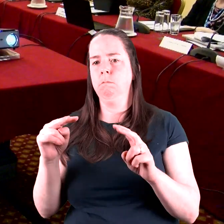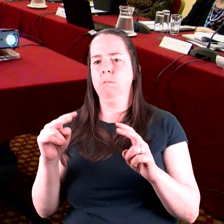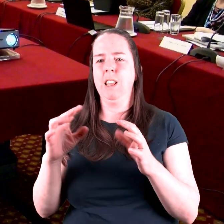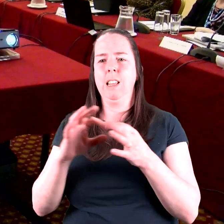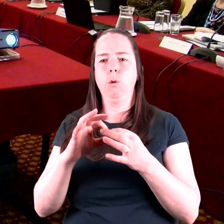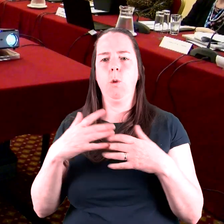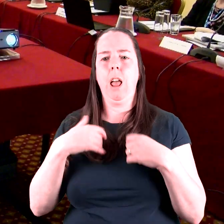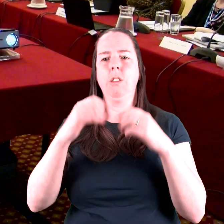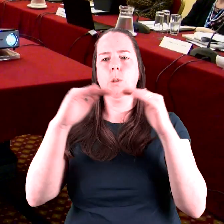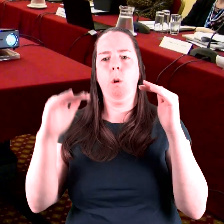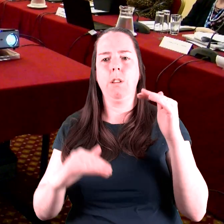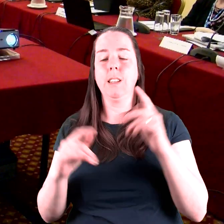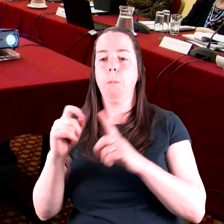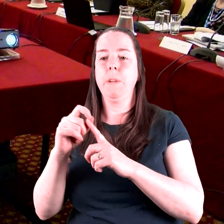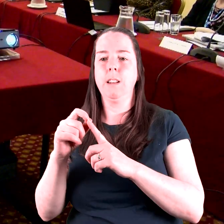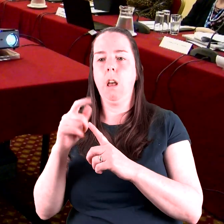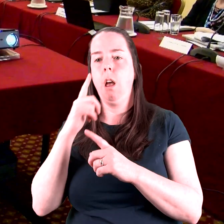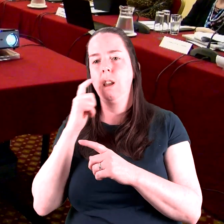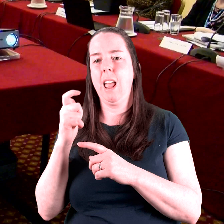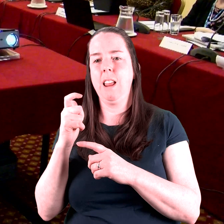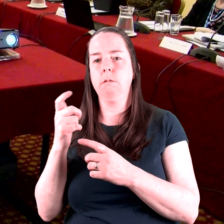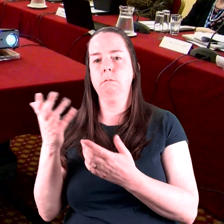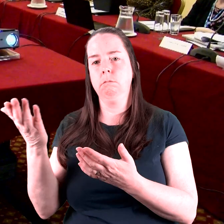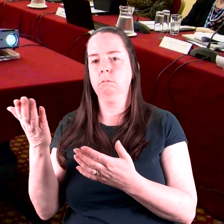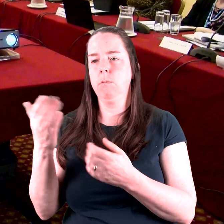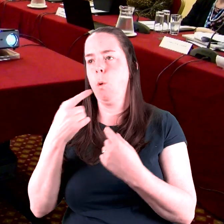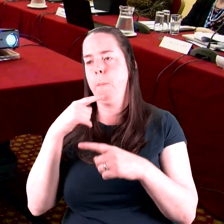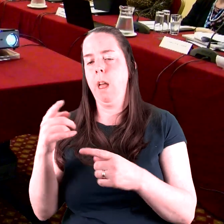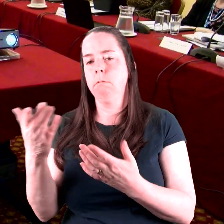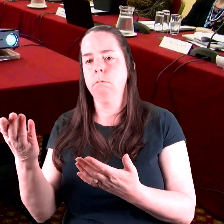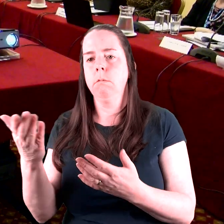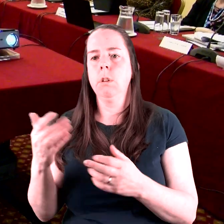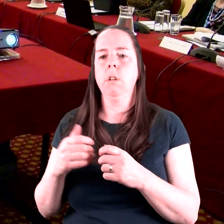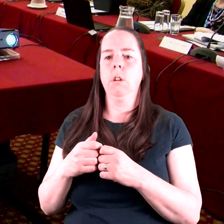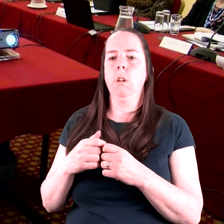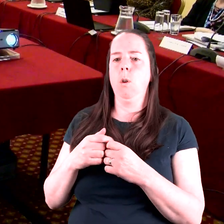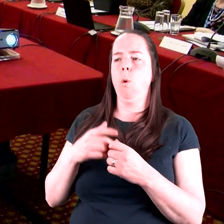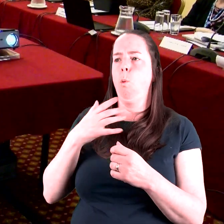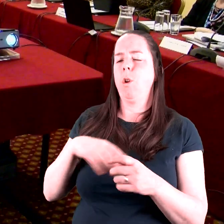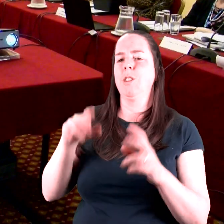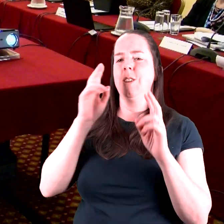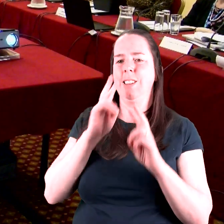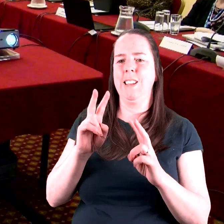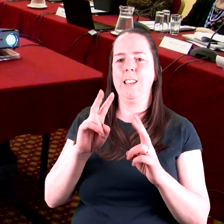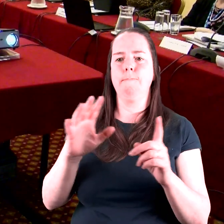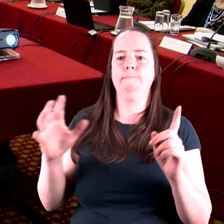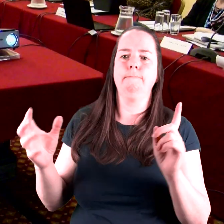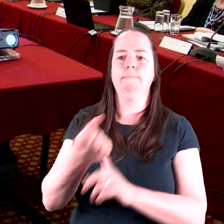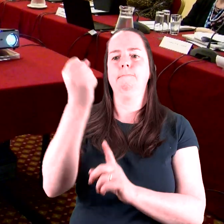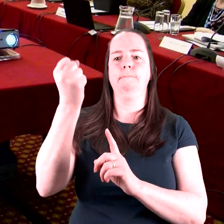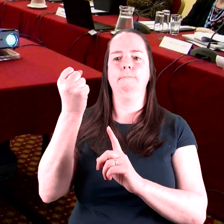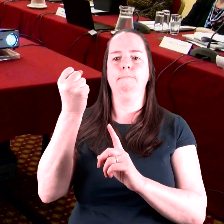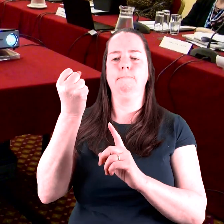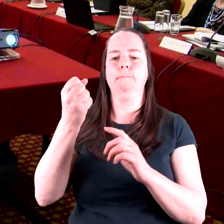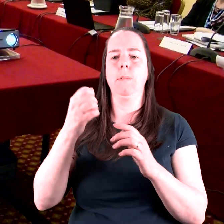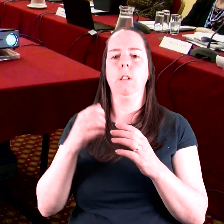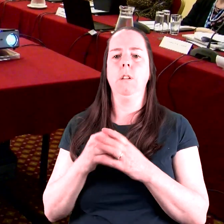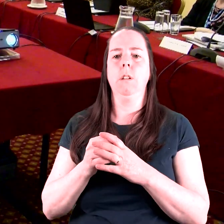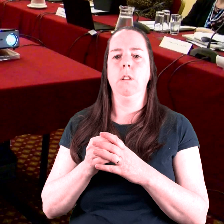from in terms of health inequalities, and Peter can obviously comment on this, is that we would actually like to